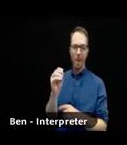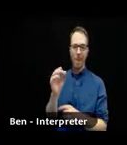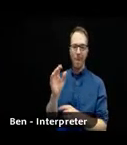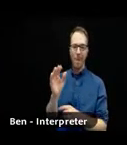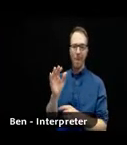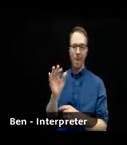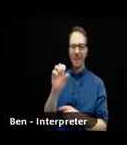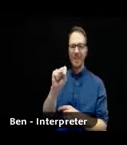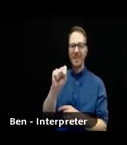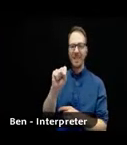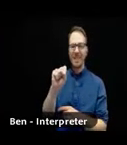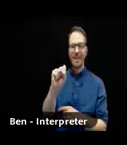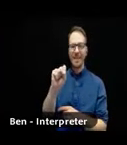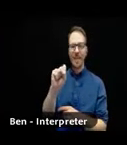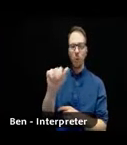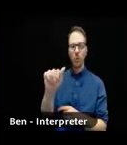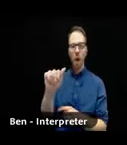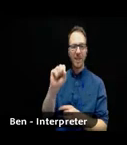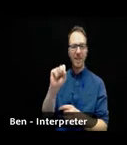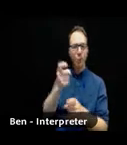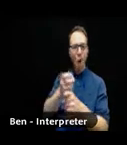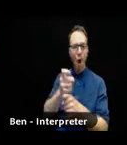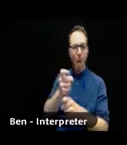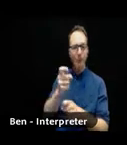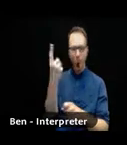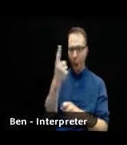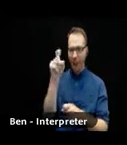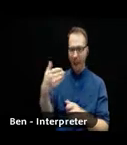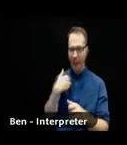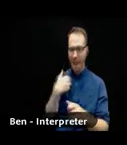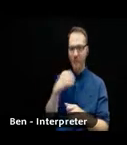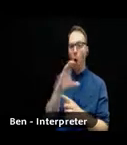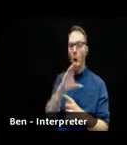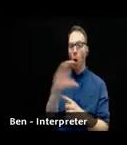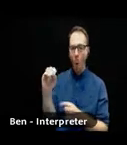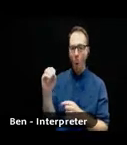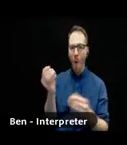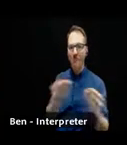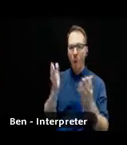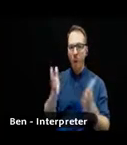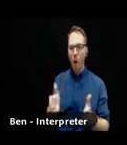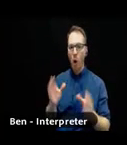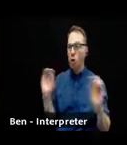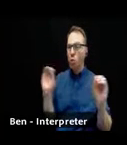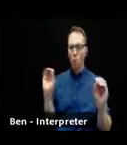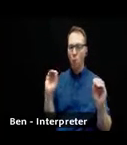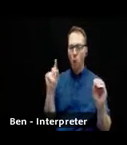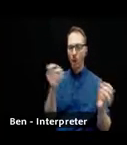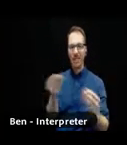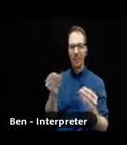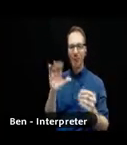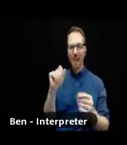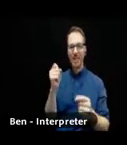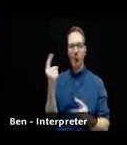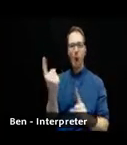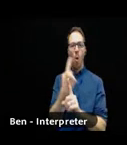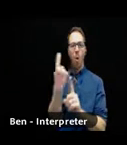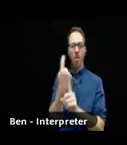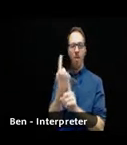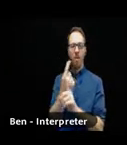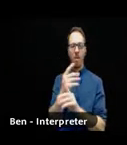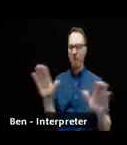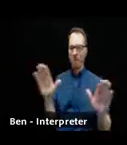sexual harm, there always needs to be a co-facilitator. No one should be facilitating these cases alone, in